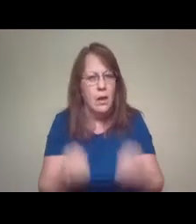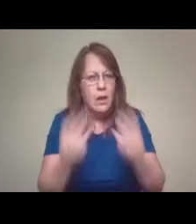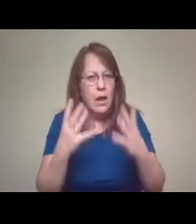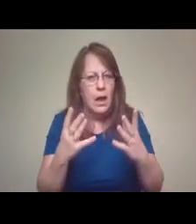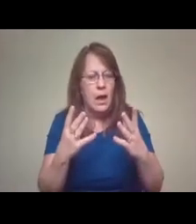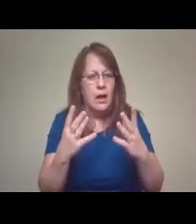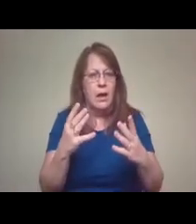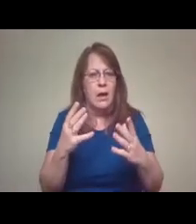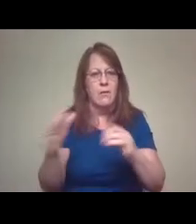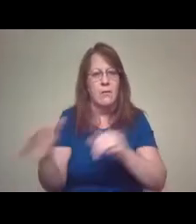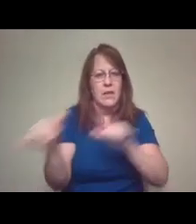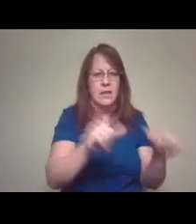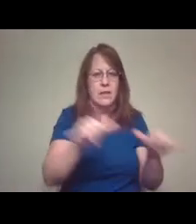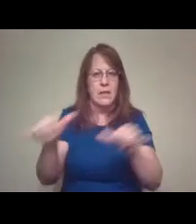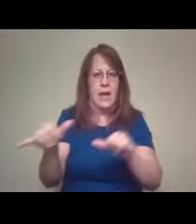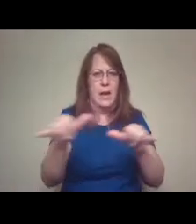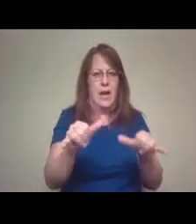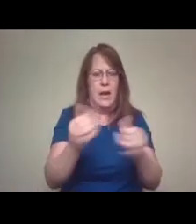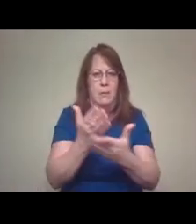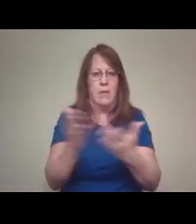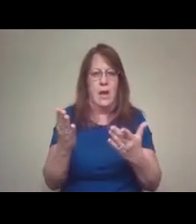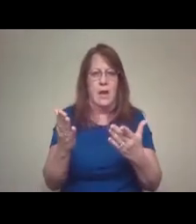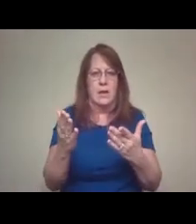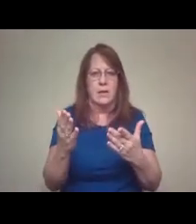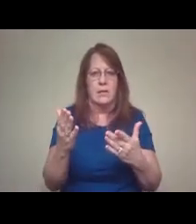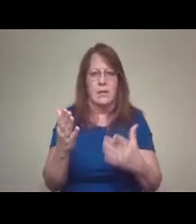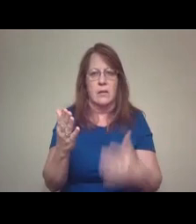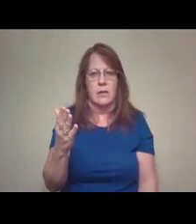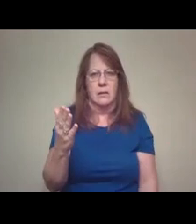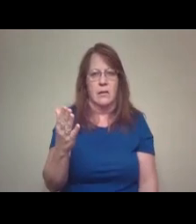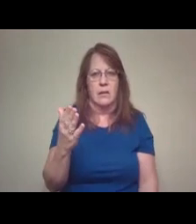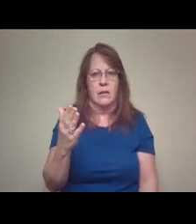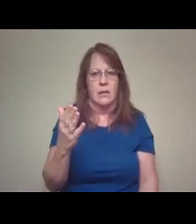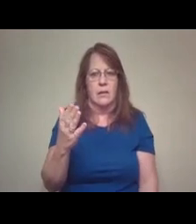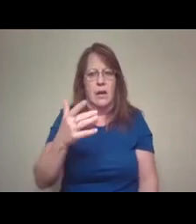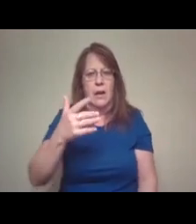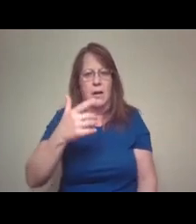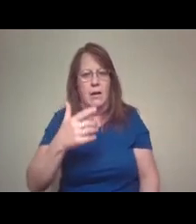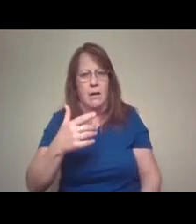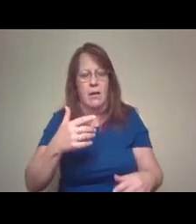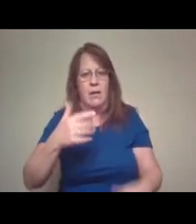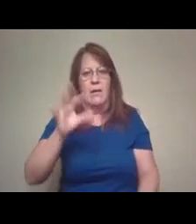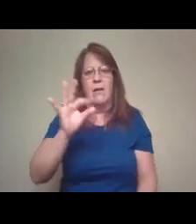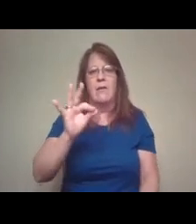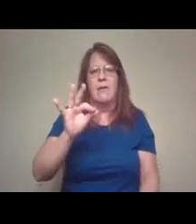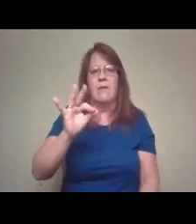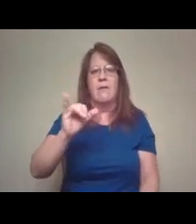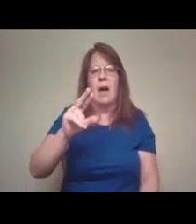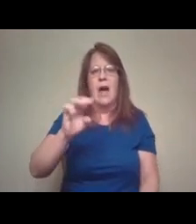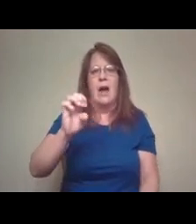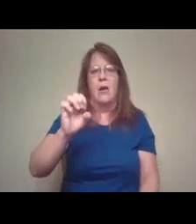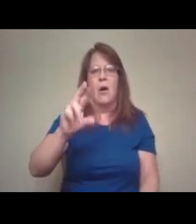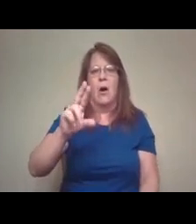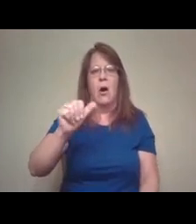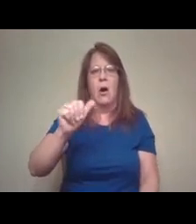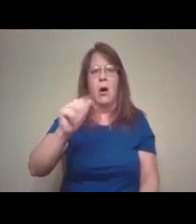similar. So firearms are the most commonly used method of suicide, and the states in this Rocky Mountain region